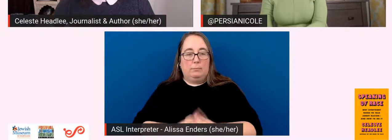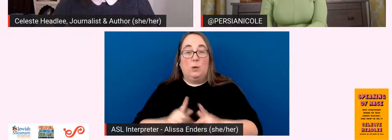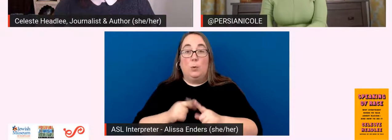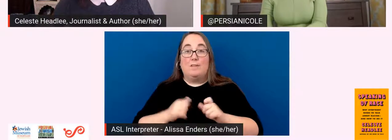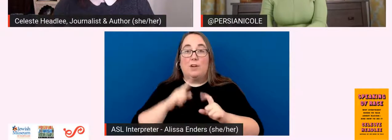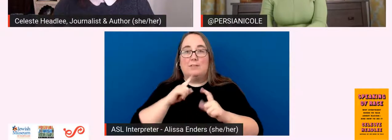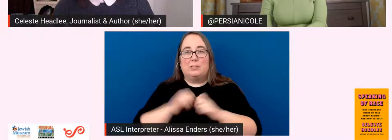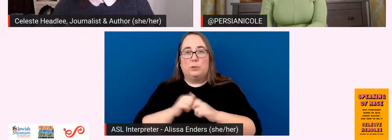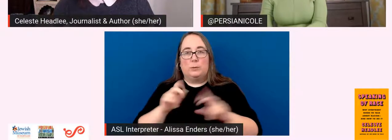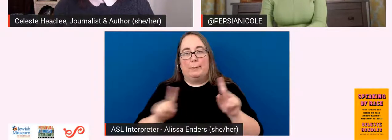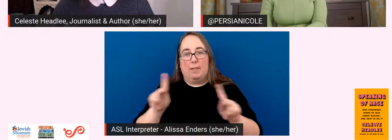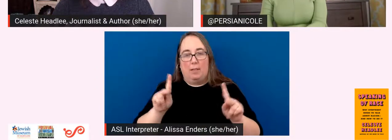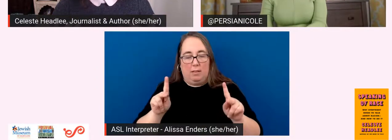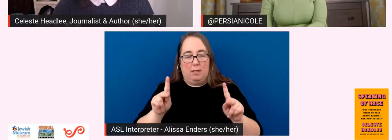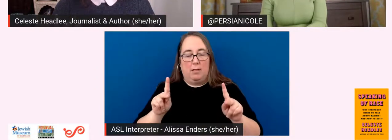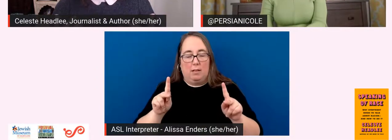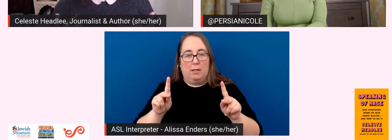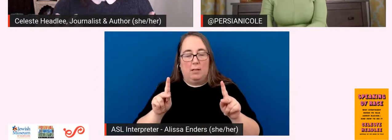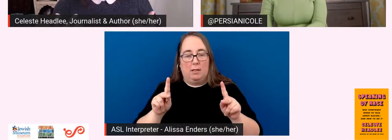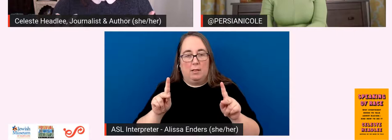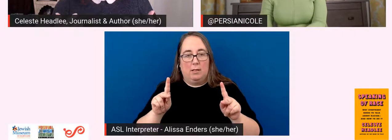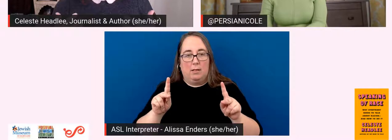conversations with people,